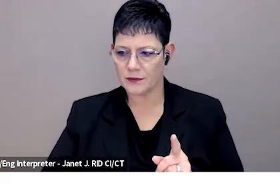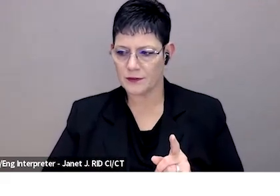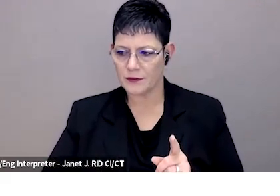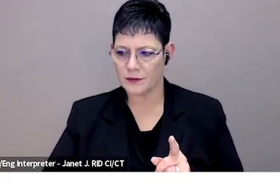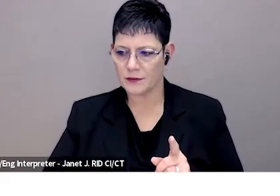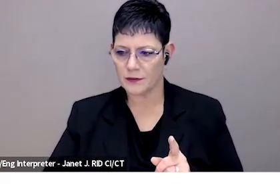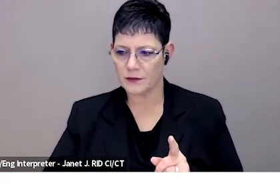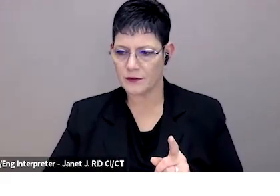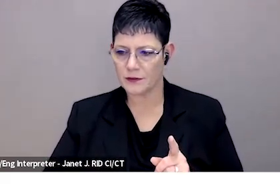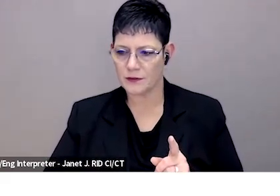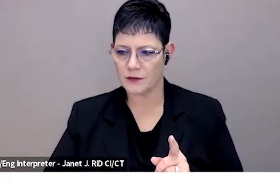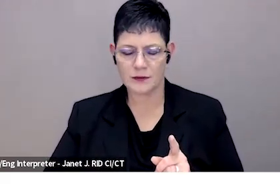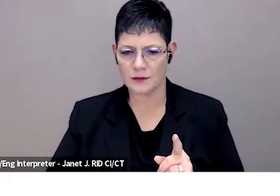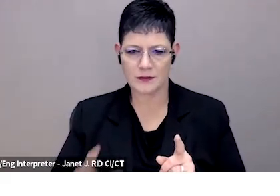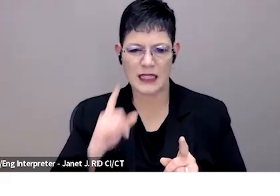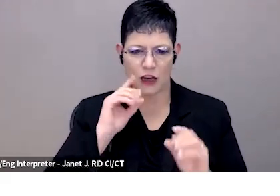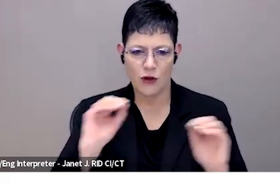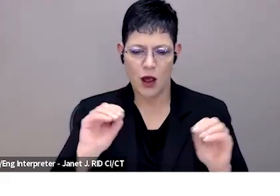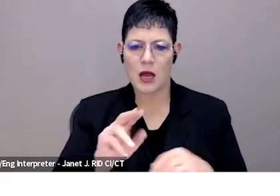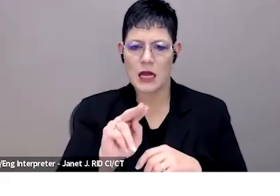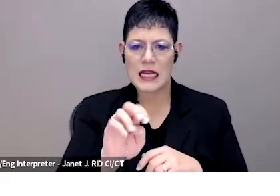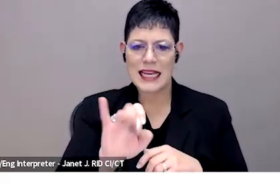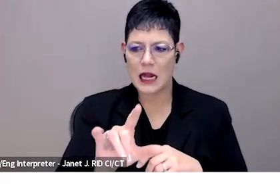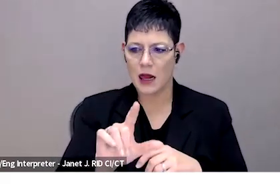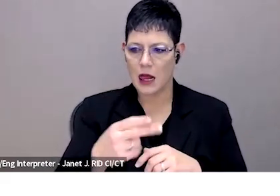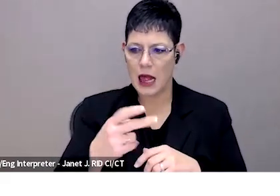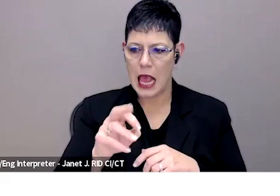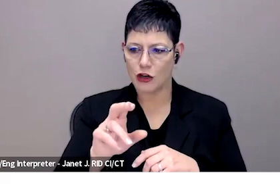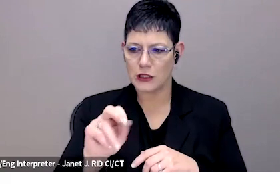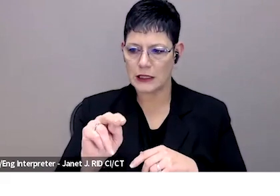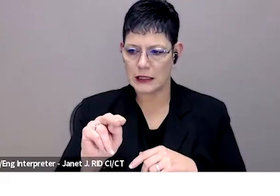Okay. Next is Neil Henderson.